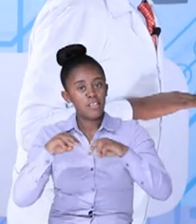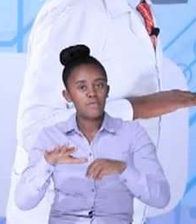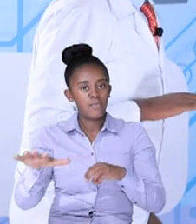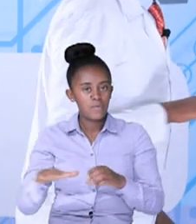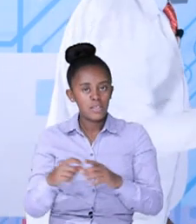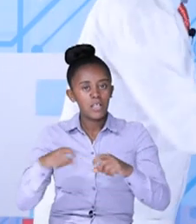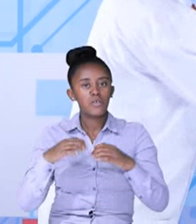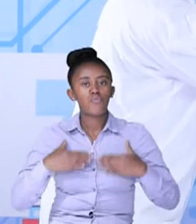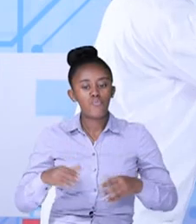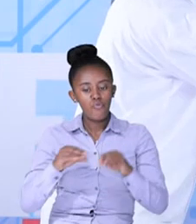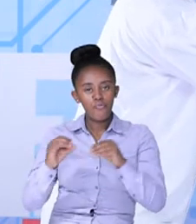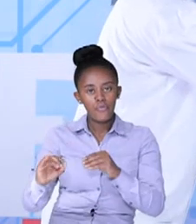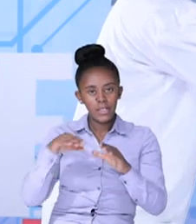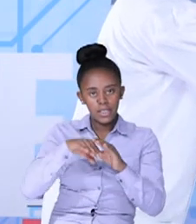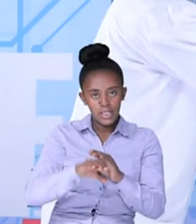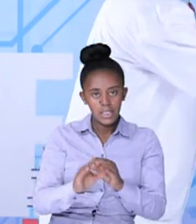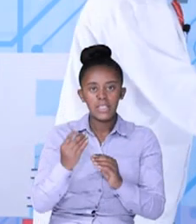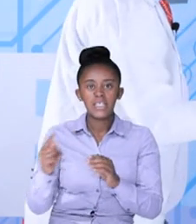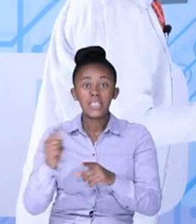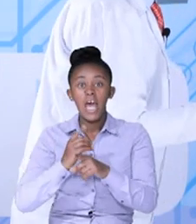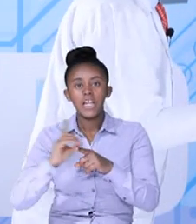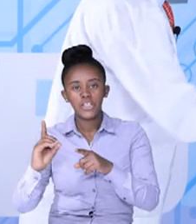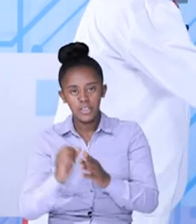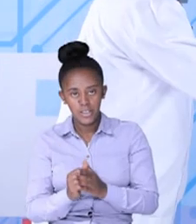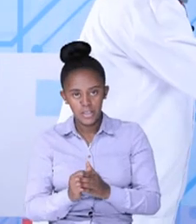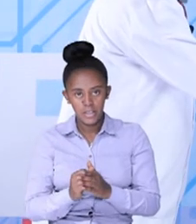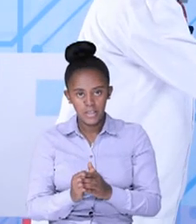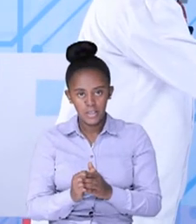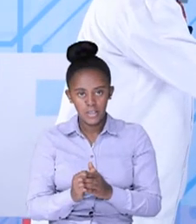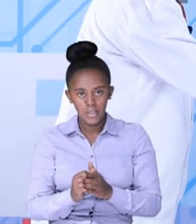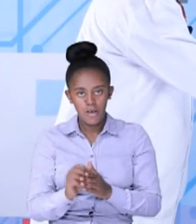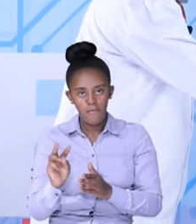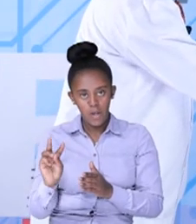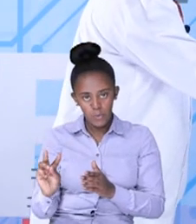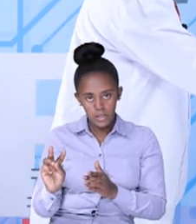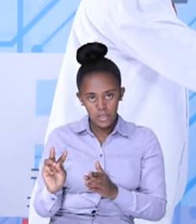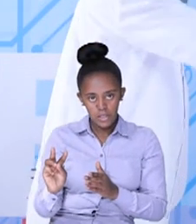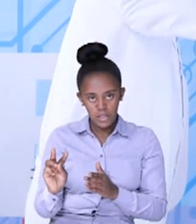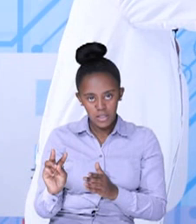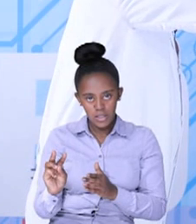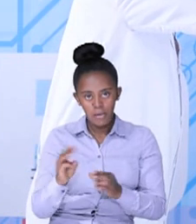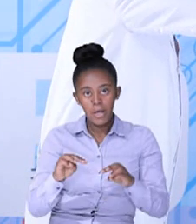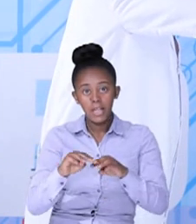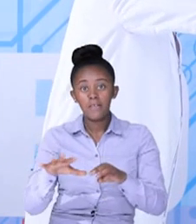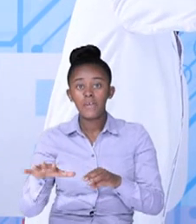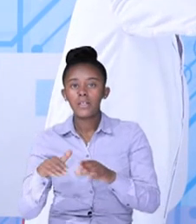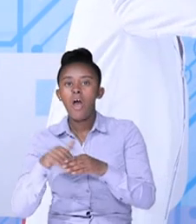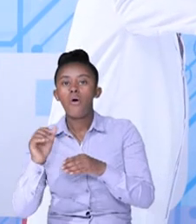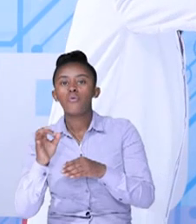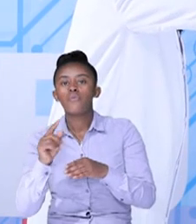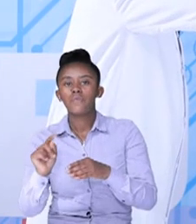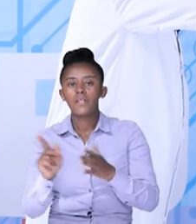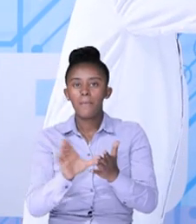The charged body is moving in this direction. Therefore, the velocity, the magnetic field is out of